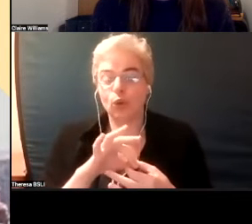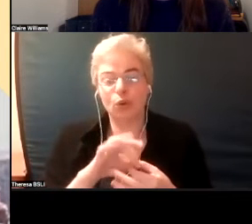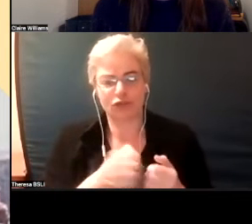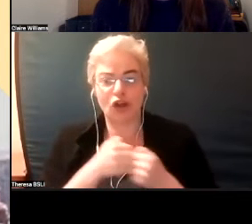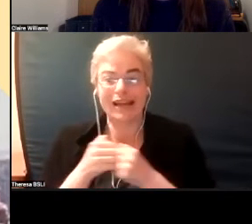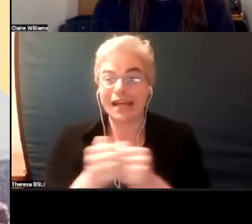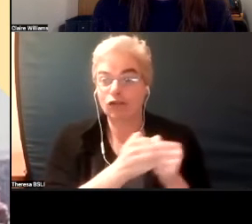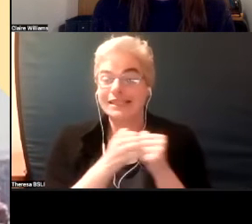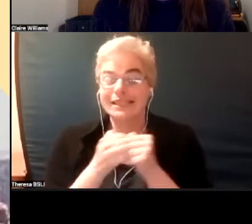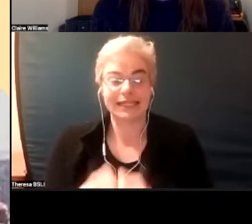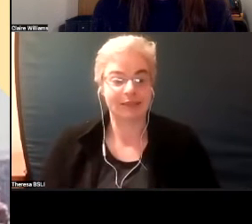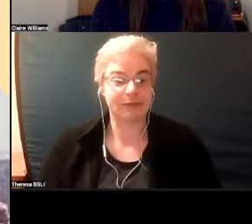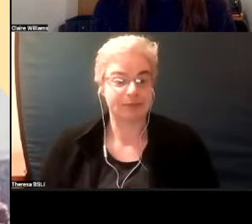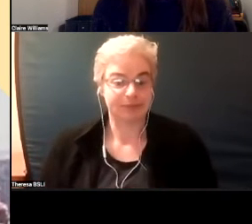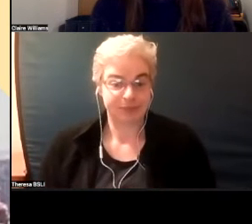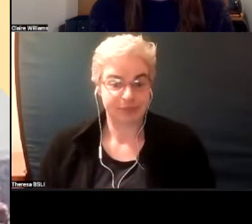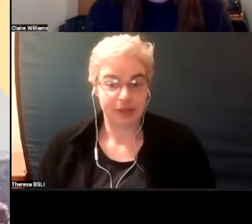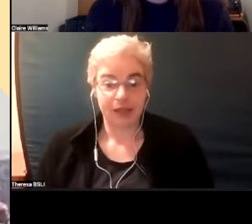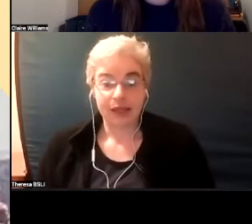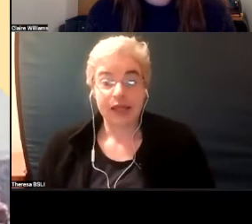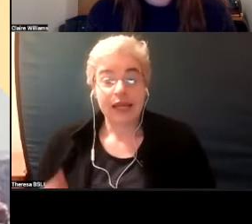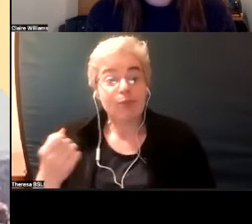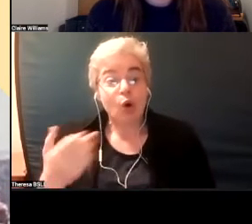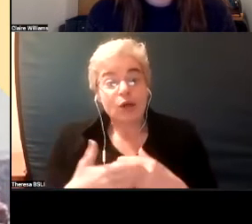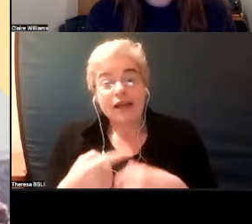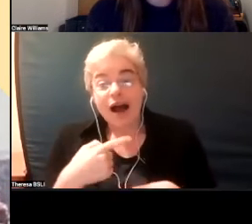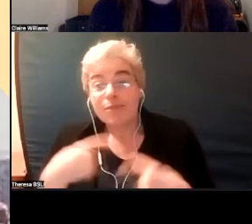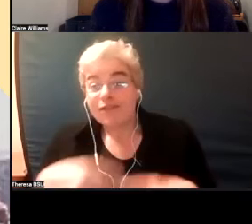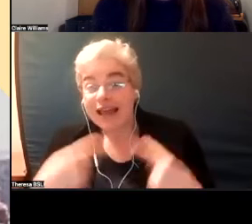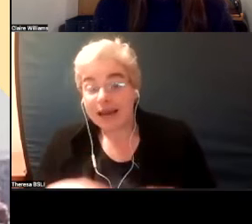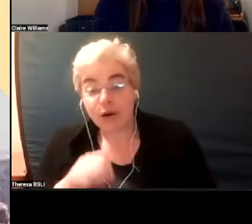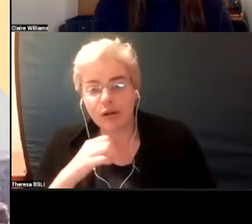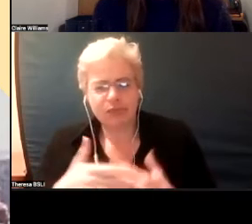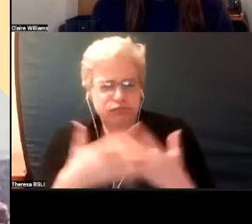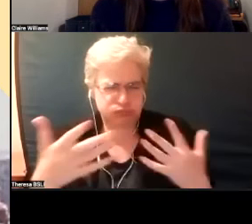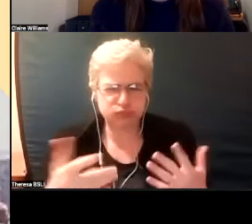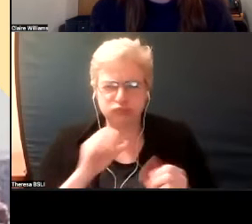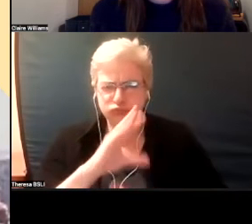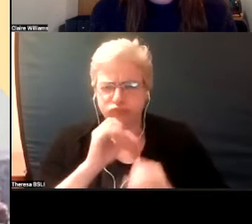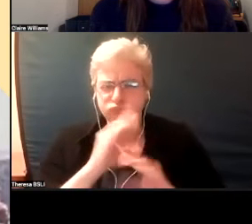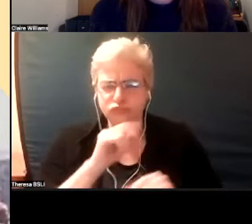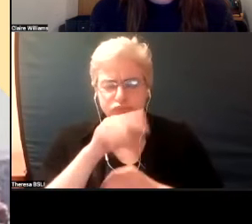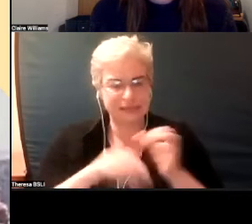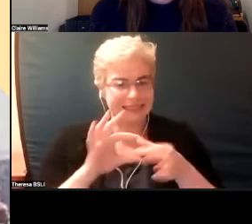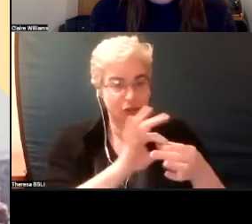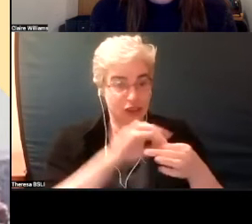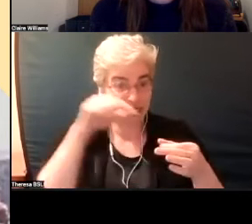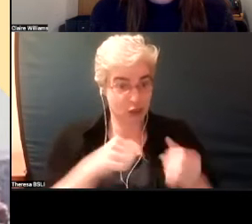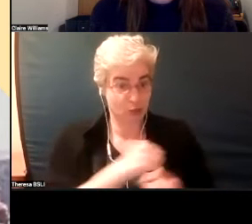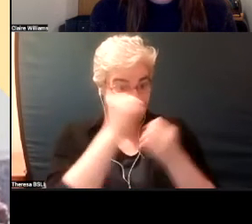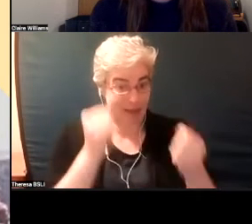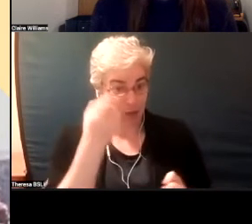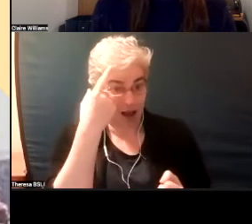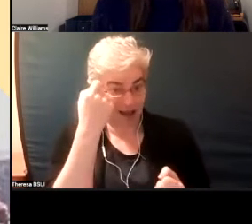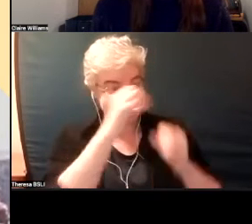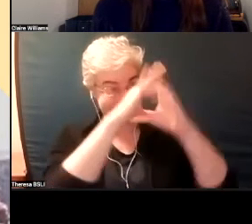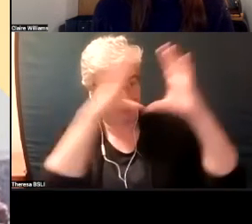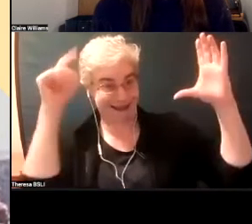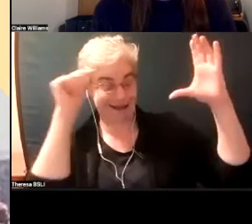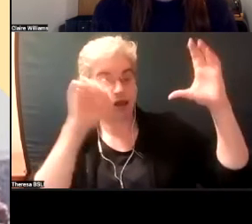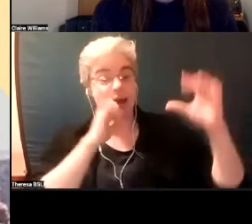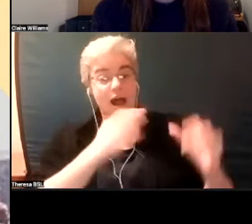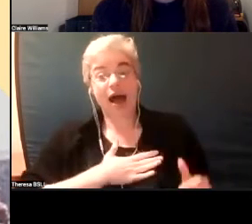solidarity. If I had more time available, there is much I could say in association with the power idea. I